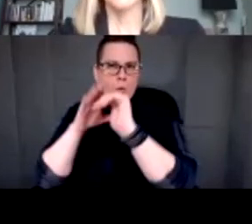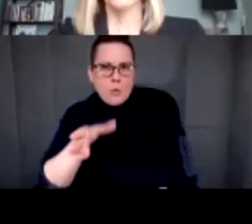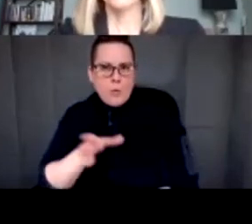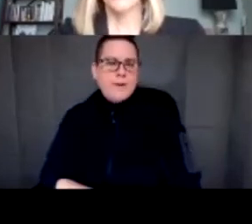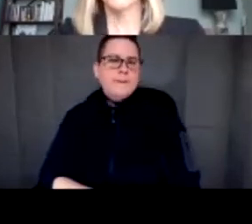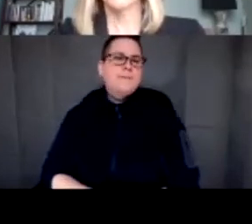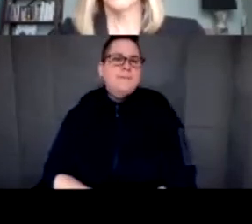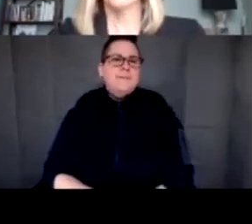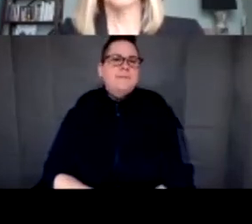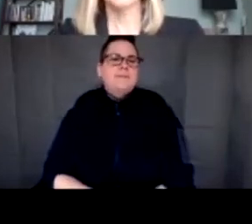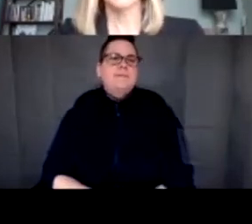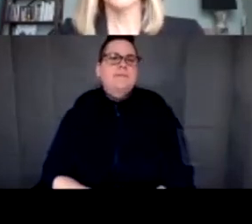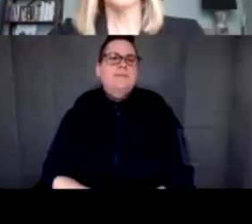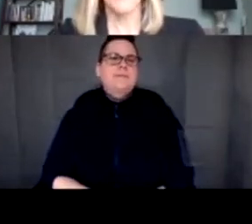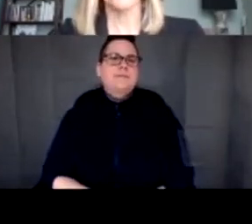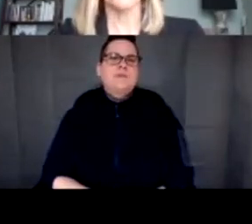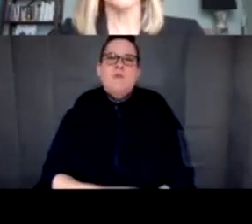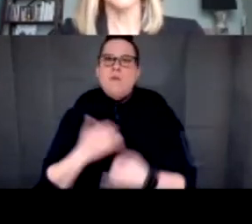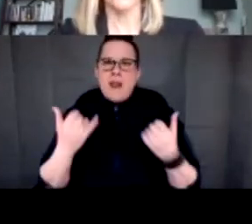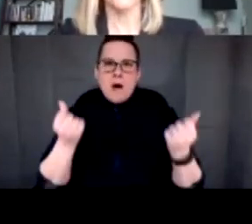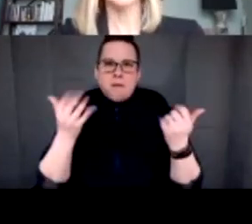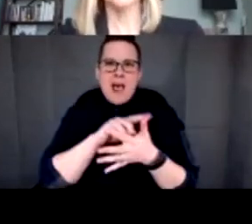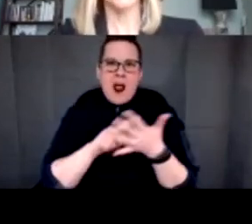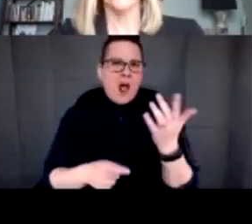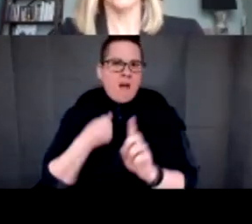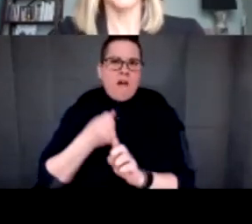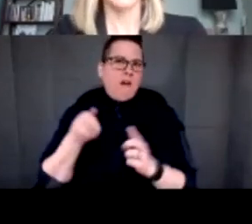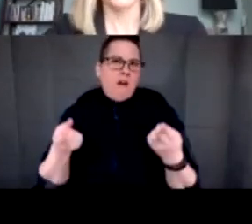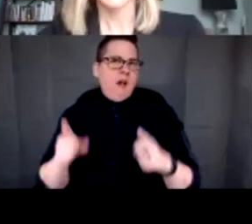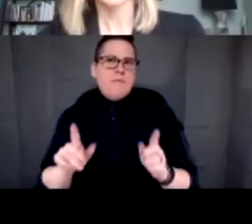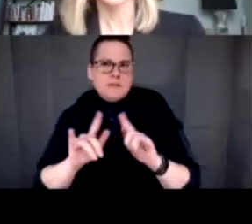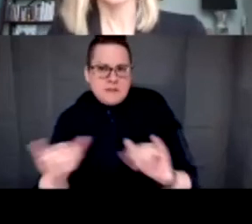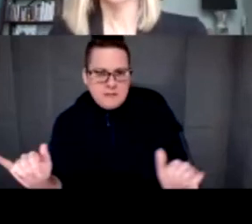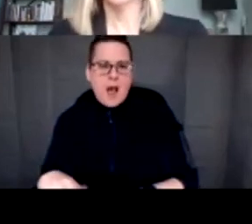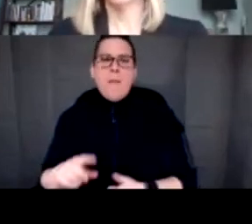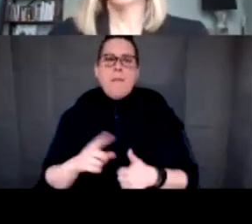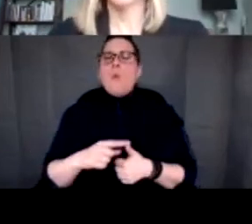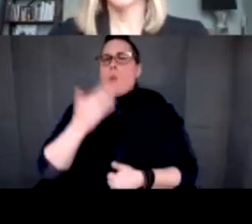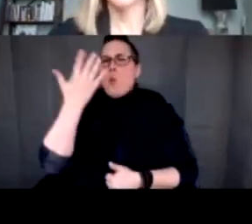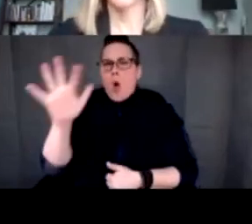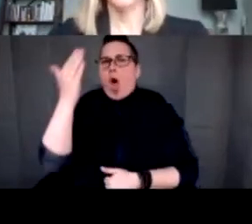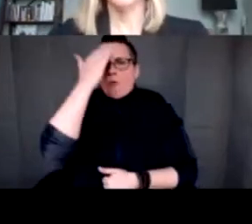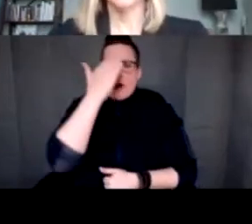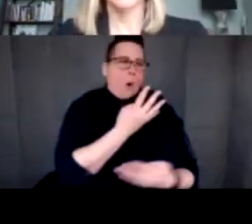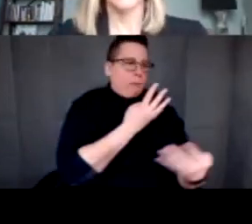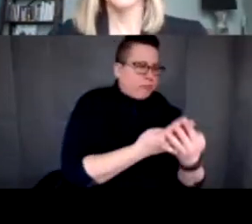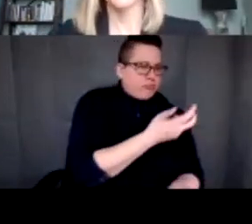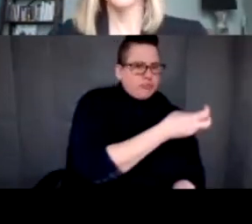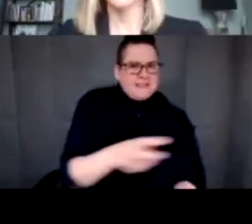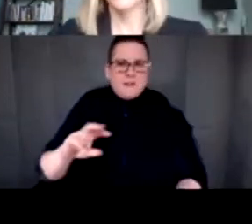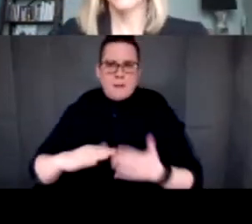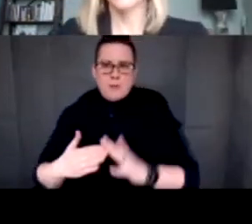And here we're having a convergence of factors. So it is already known that the transition from prison to community